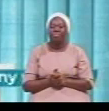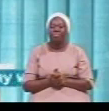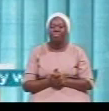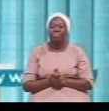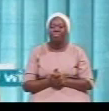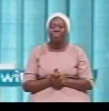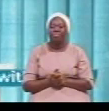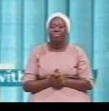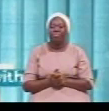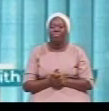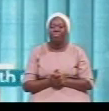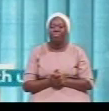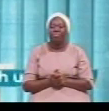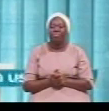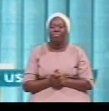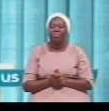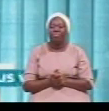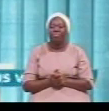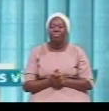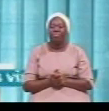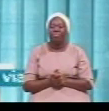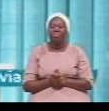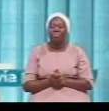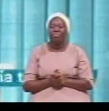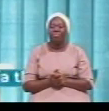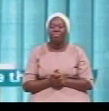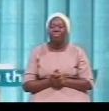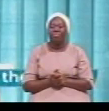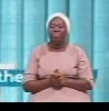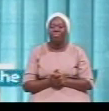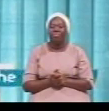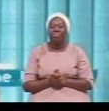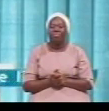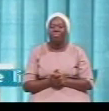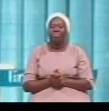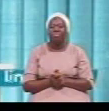Gently, gently, gently. No, no. Yes.